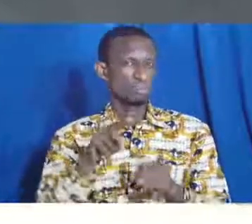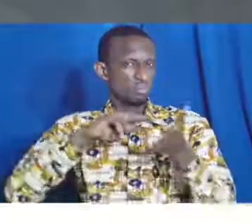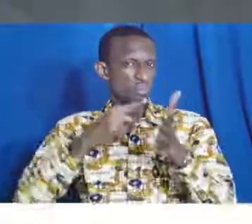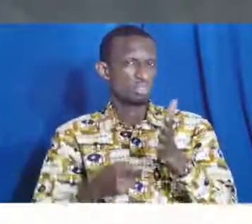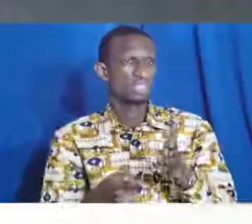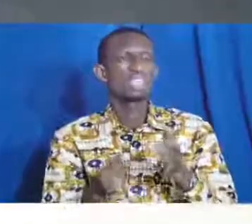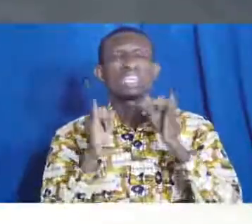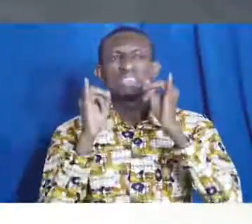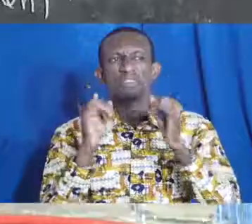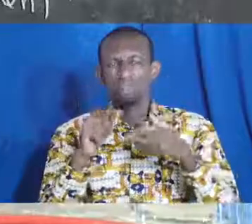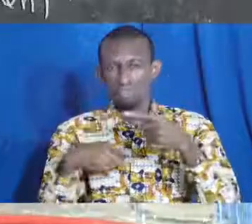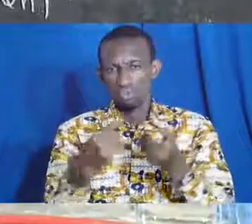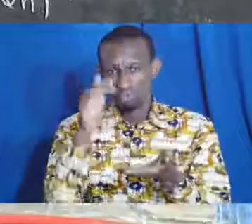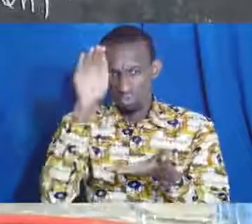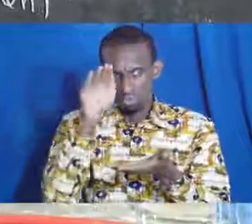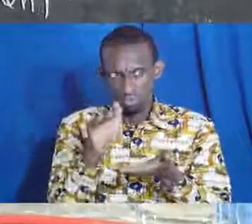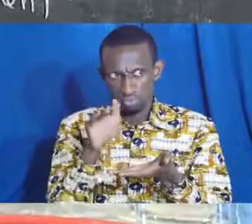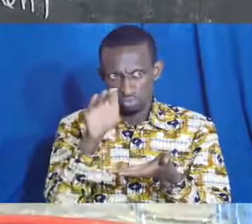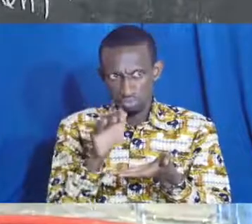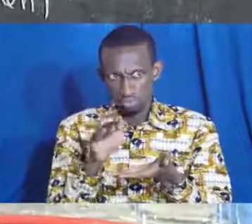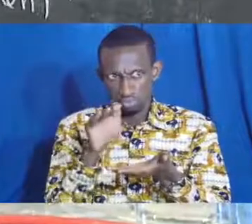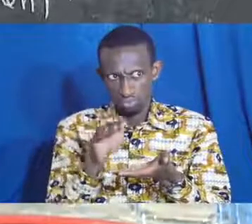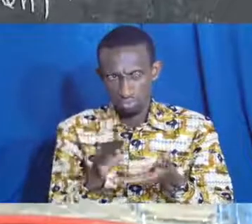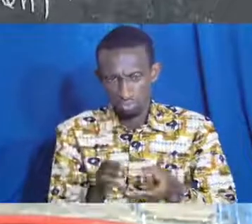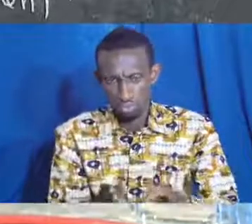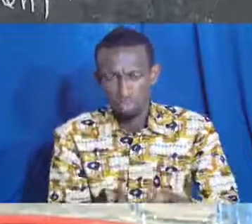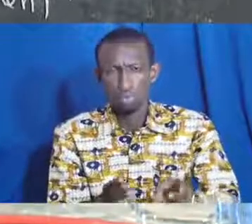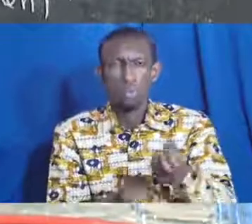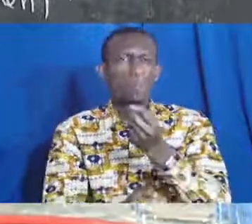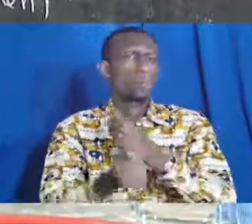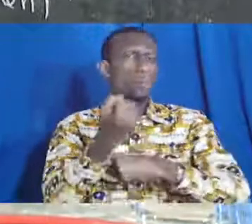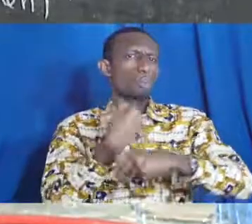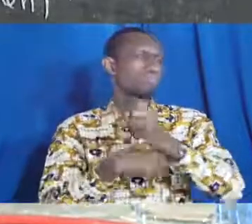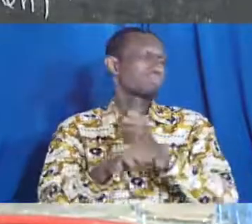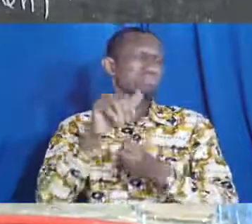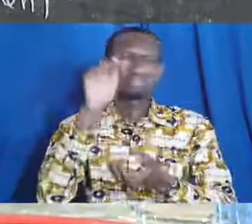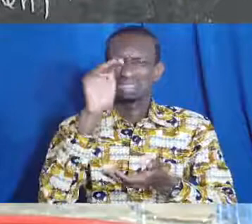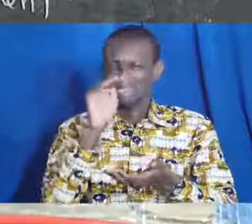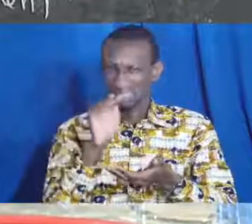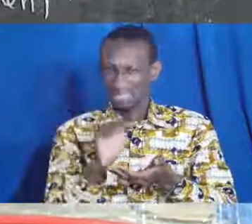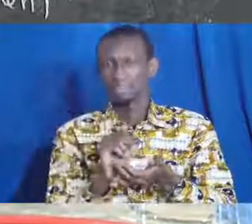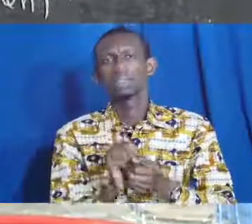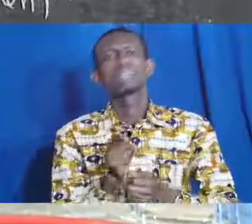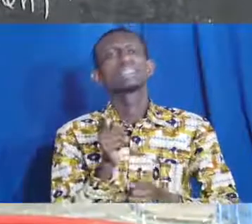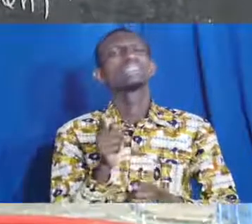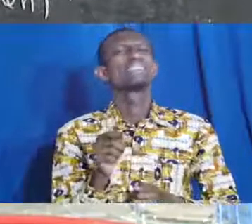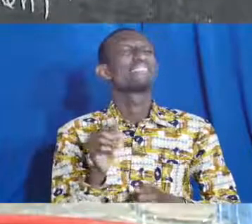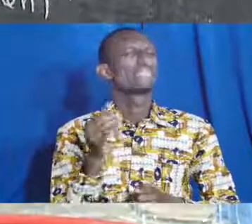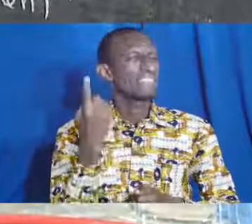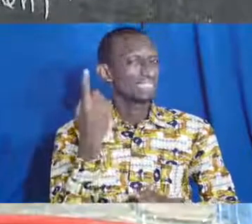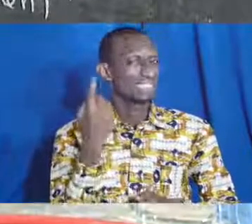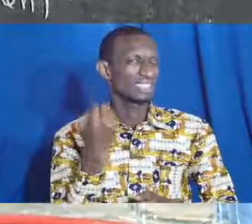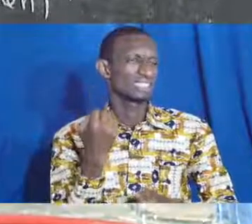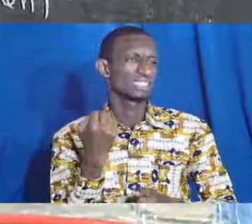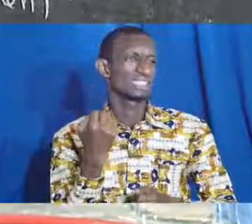down, the reactivity of these elements are decreasing. So this is the most reactive. So this